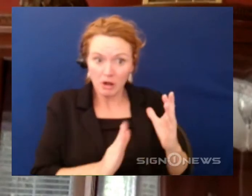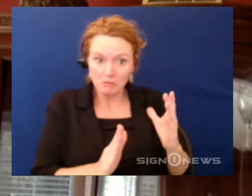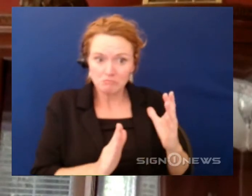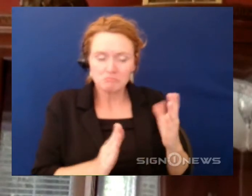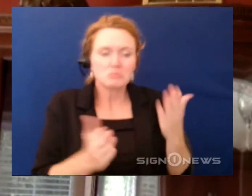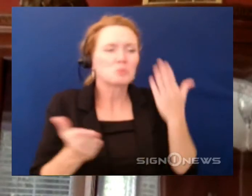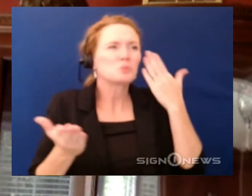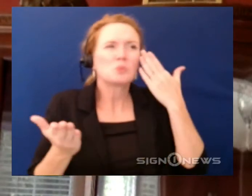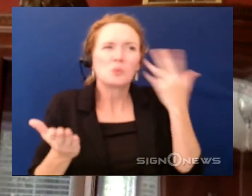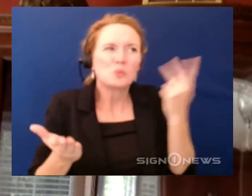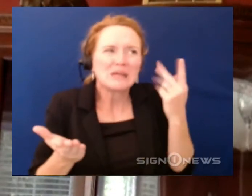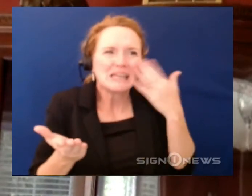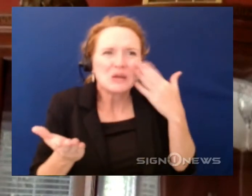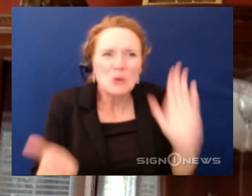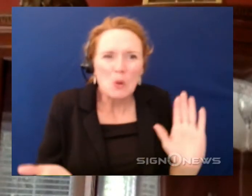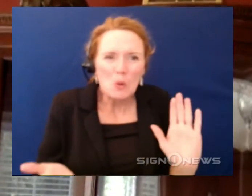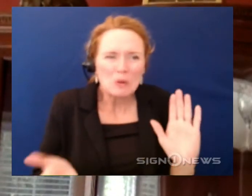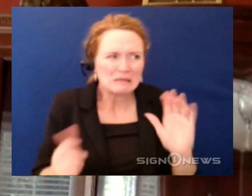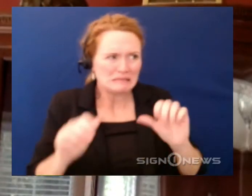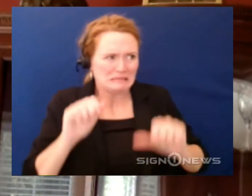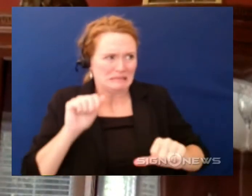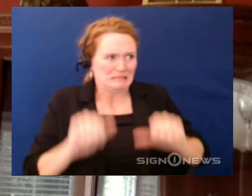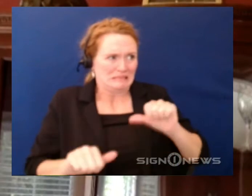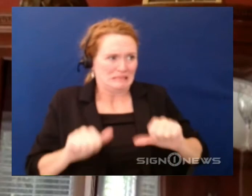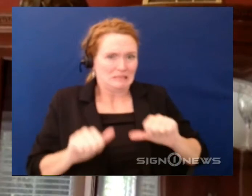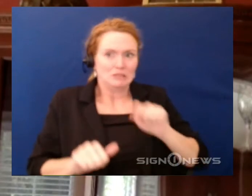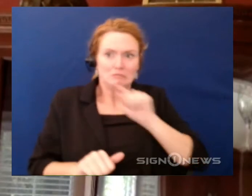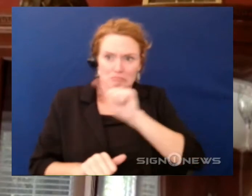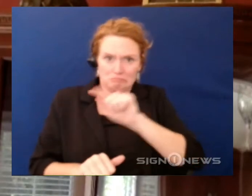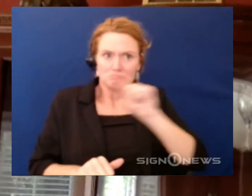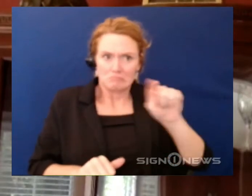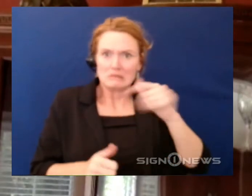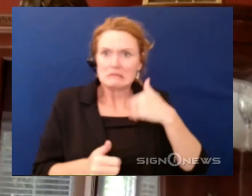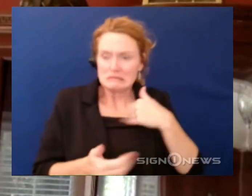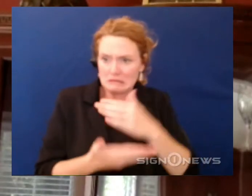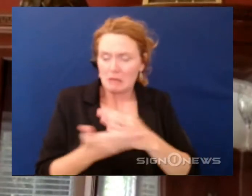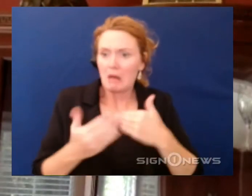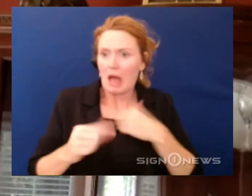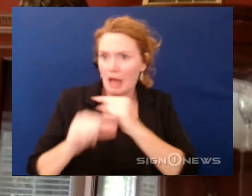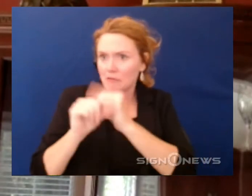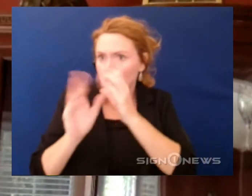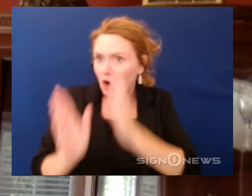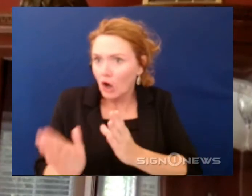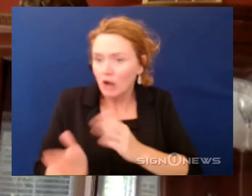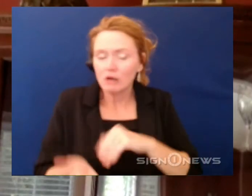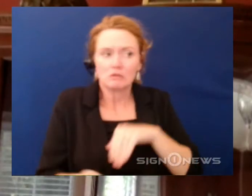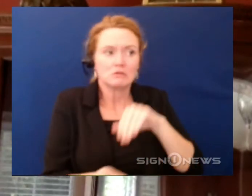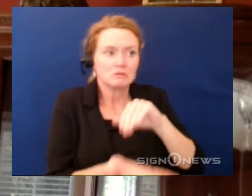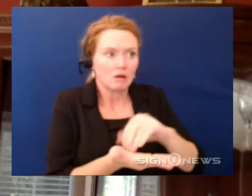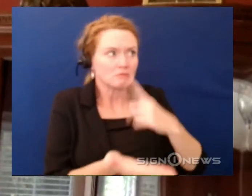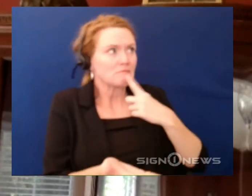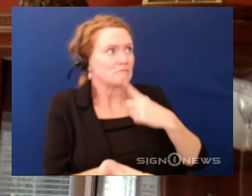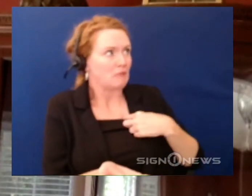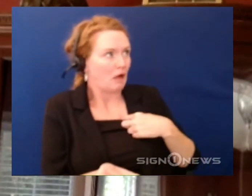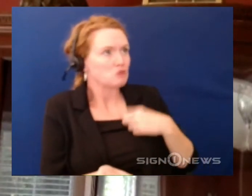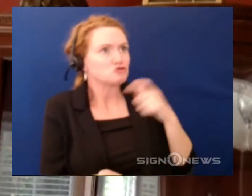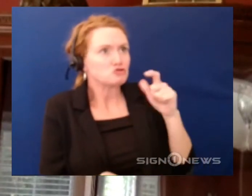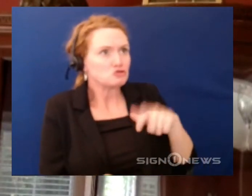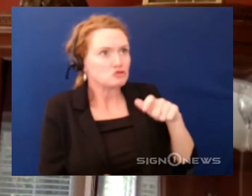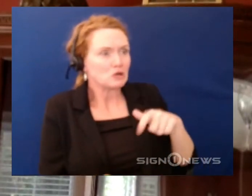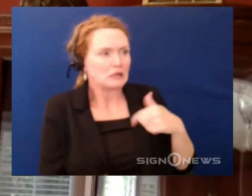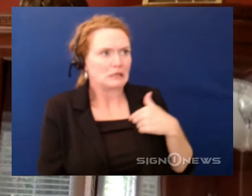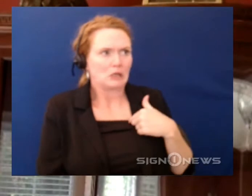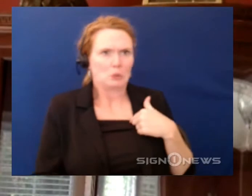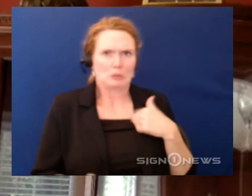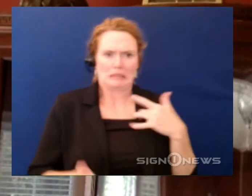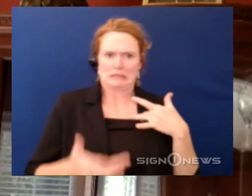hearing from people that we knew who had their kids under guardianship and the pediatrician. And so we were